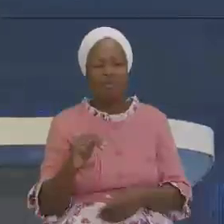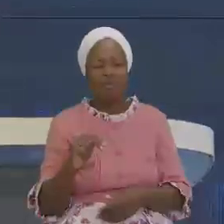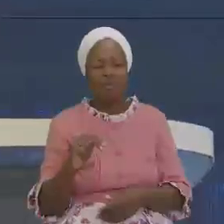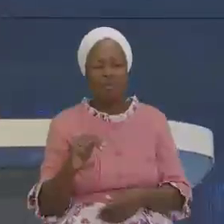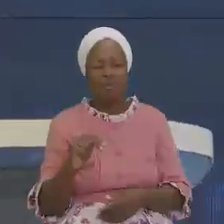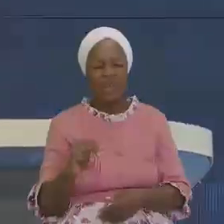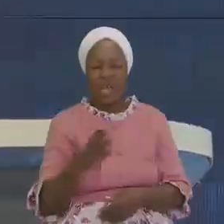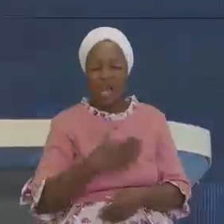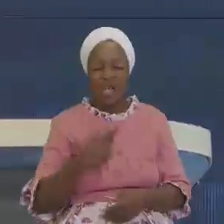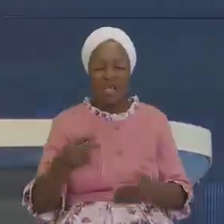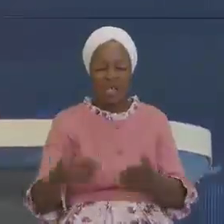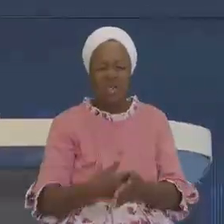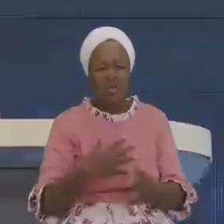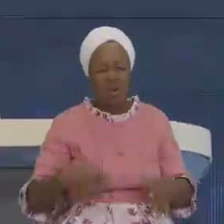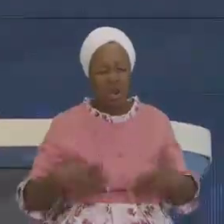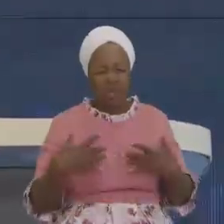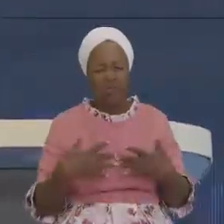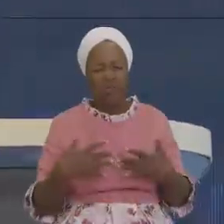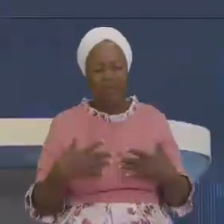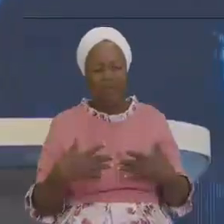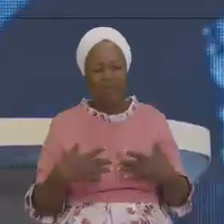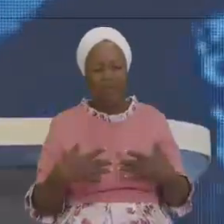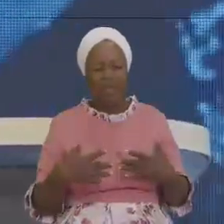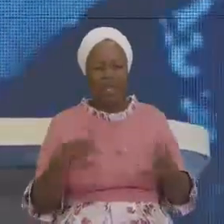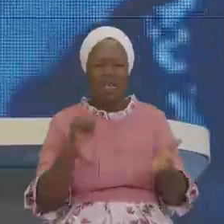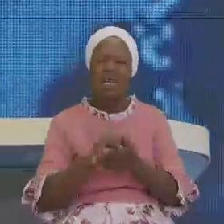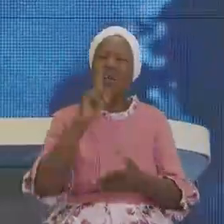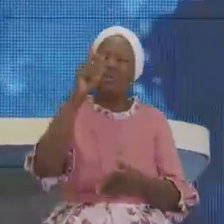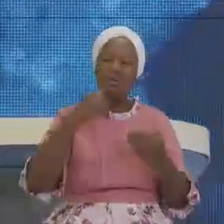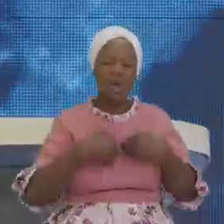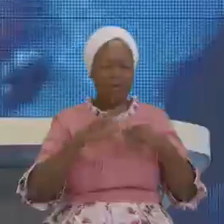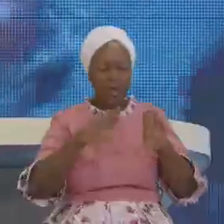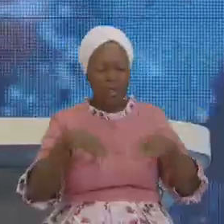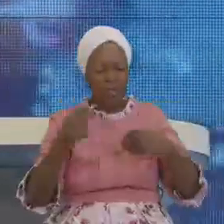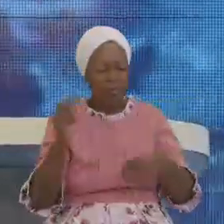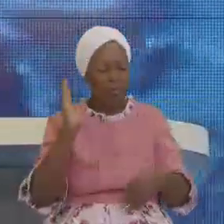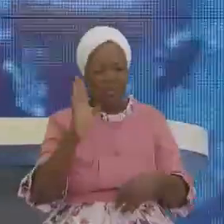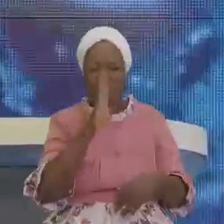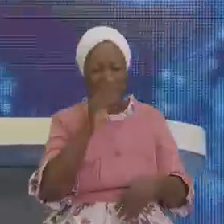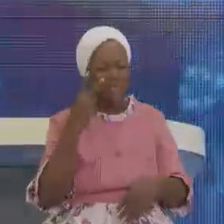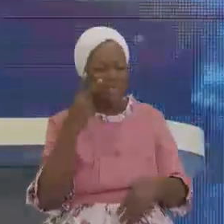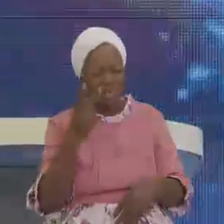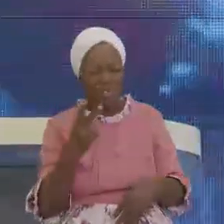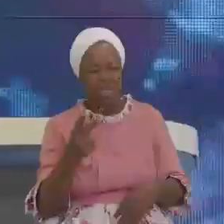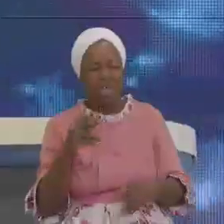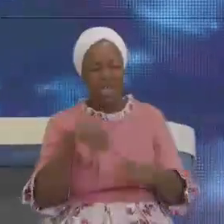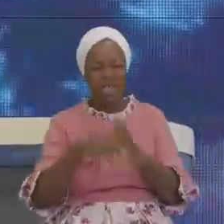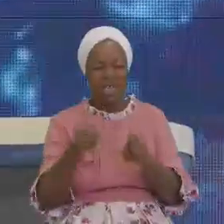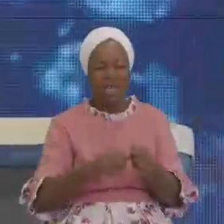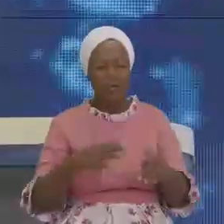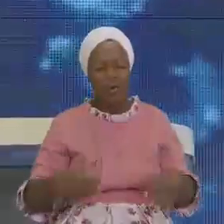and the new life that you have given will be visible in every life